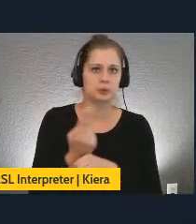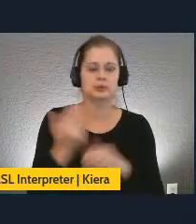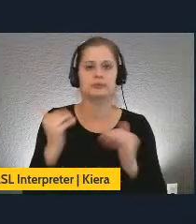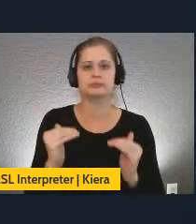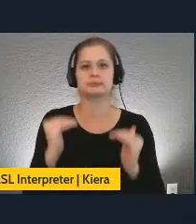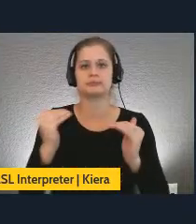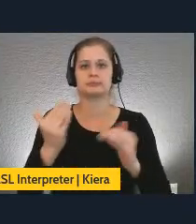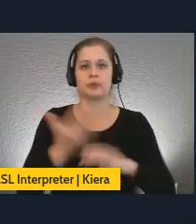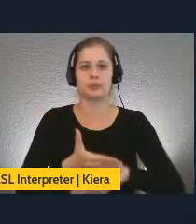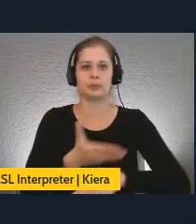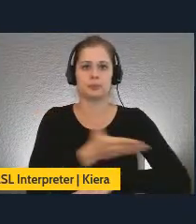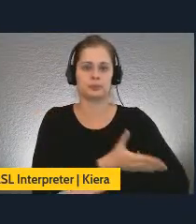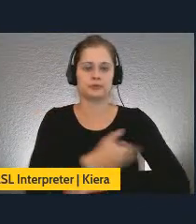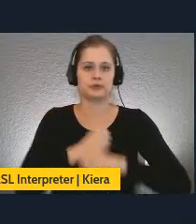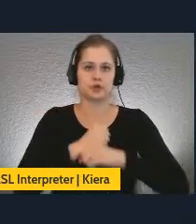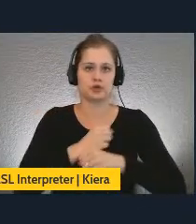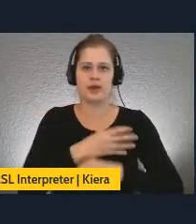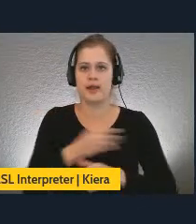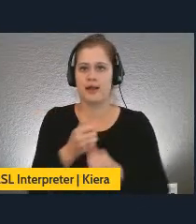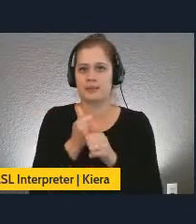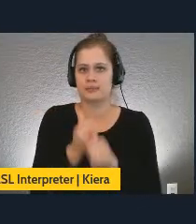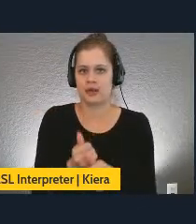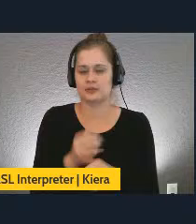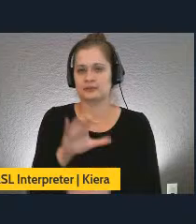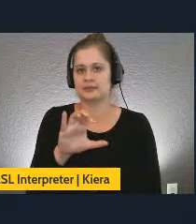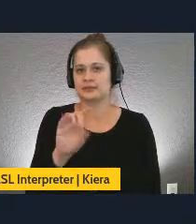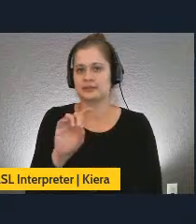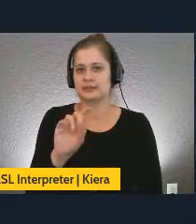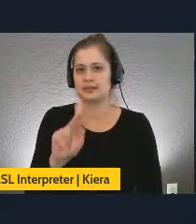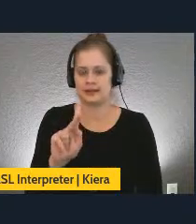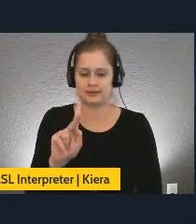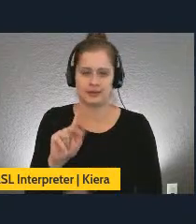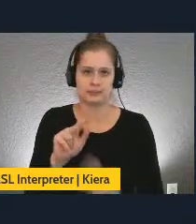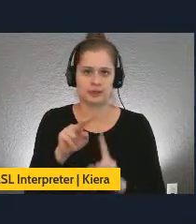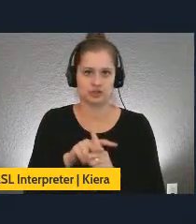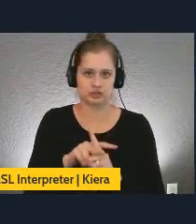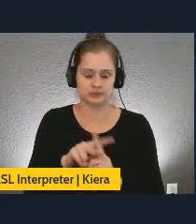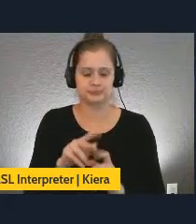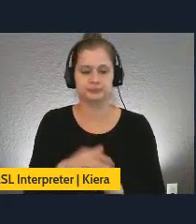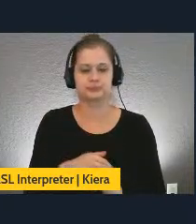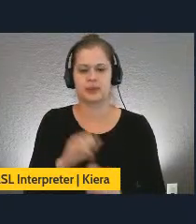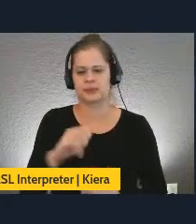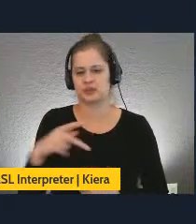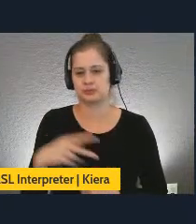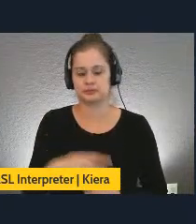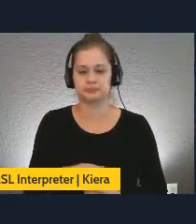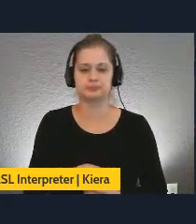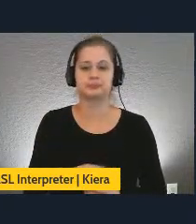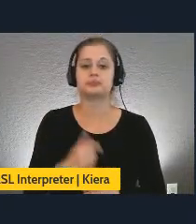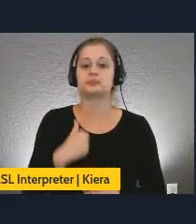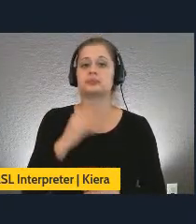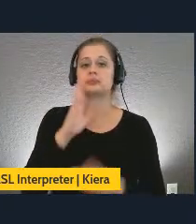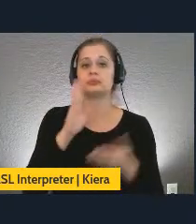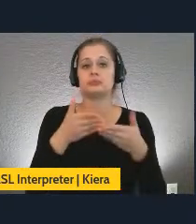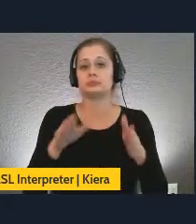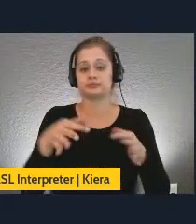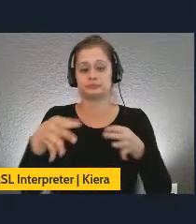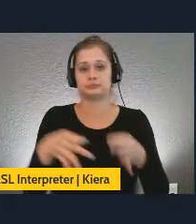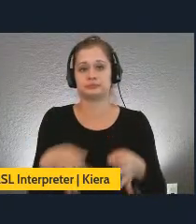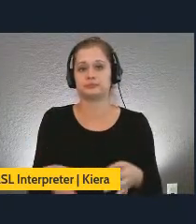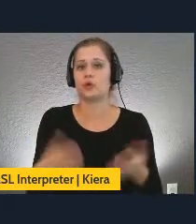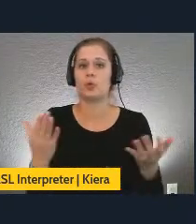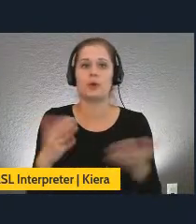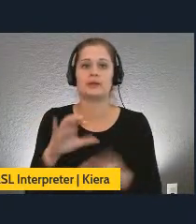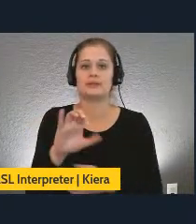posture of your CDK applications. I'll be giving an overview of the features that CDK-nag has to offer, and Taylor is going to give